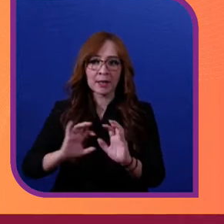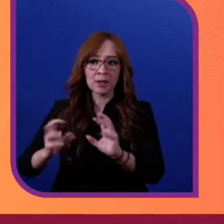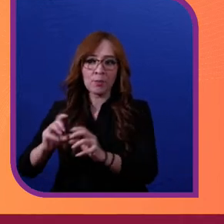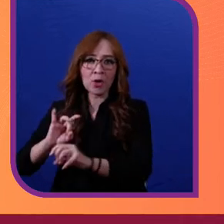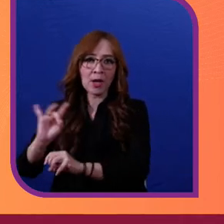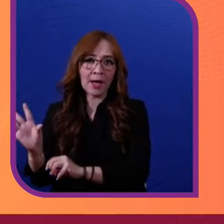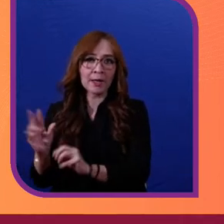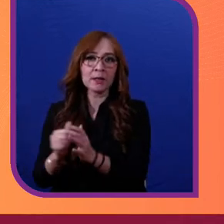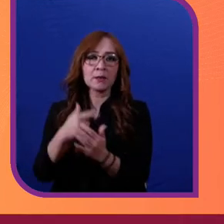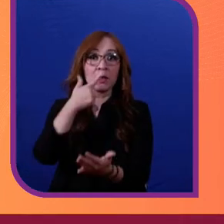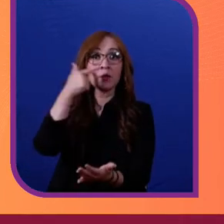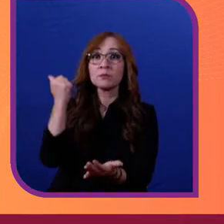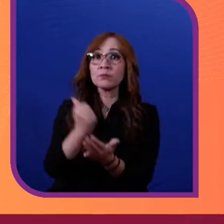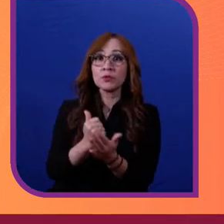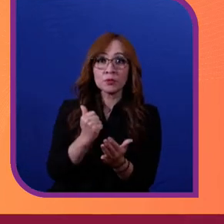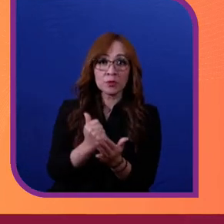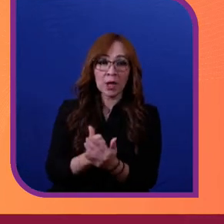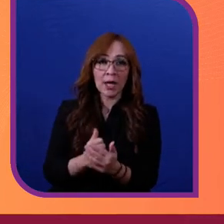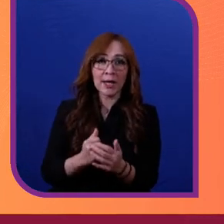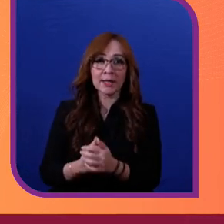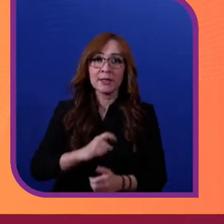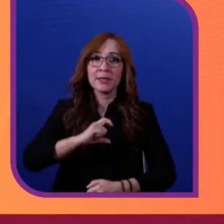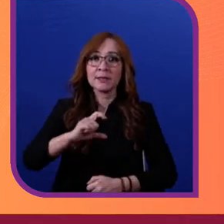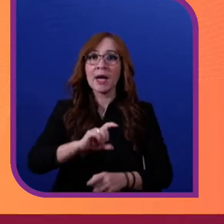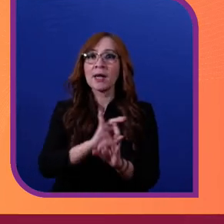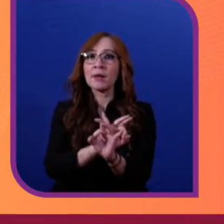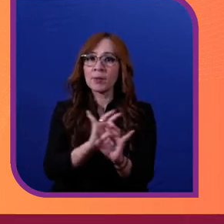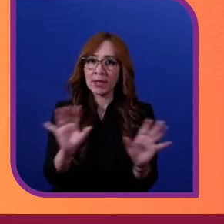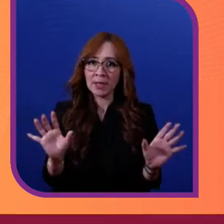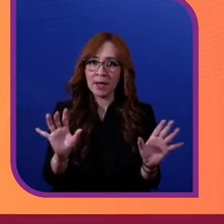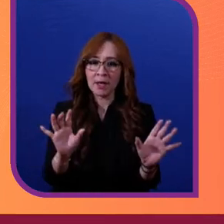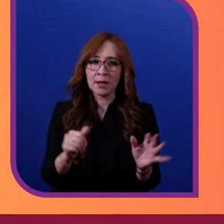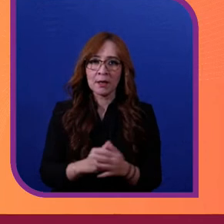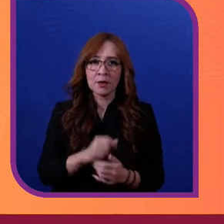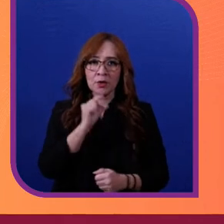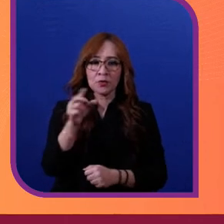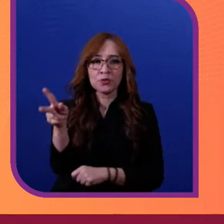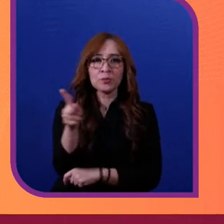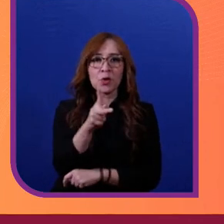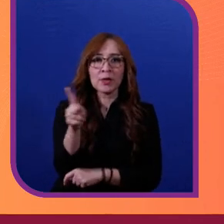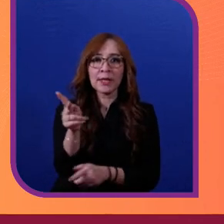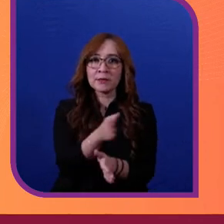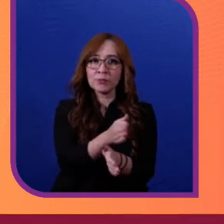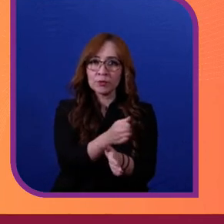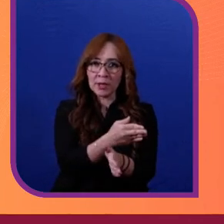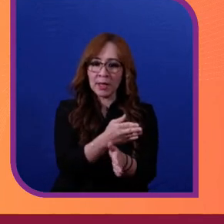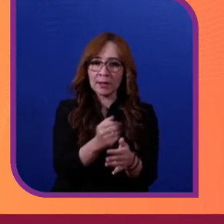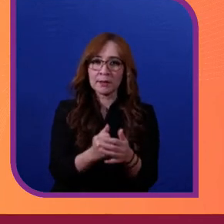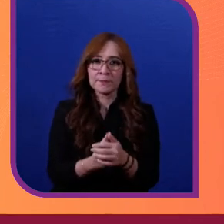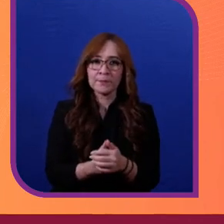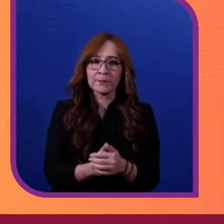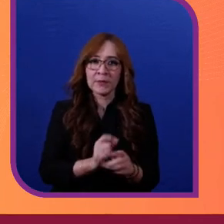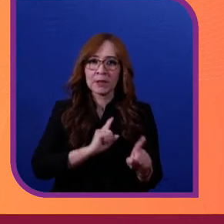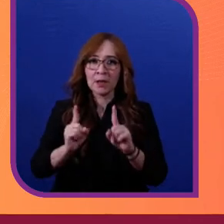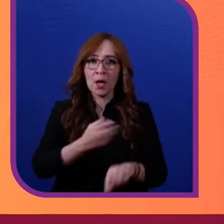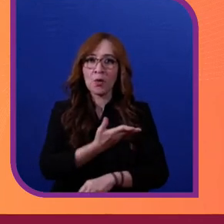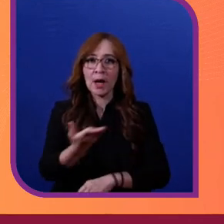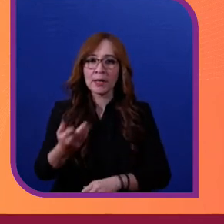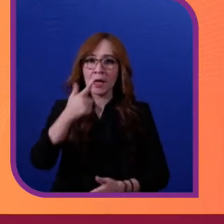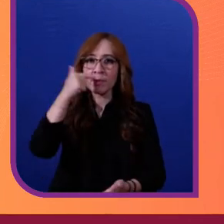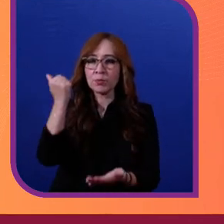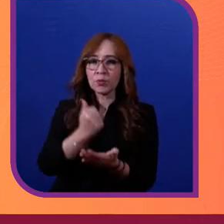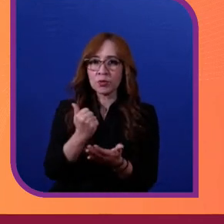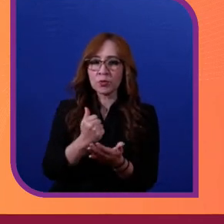from there for early rproject ia Epi Jumi retweet teknik ability structure more